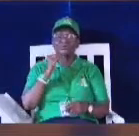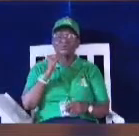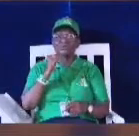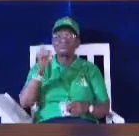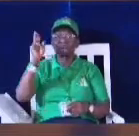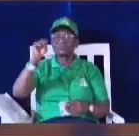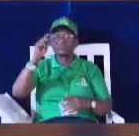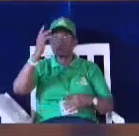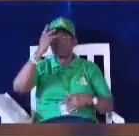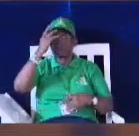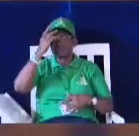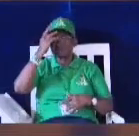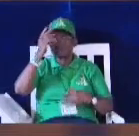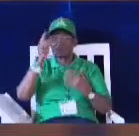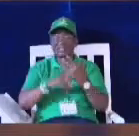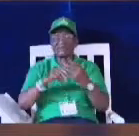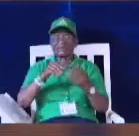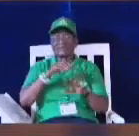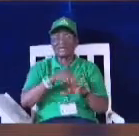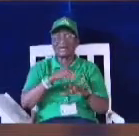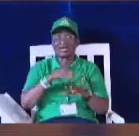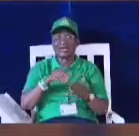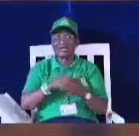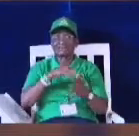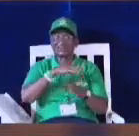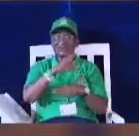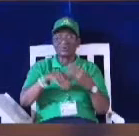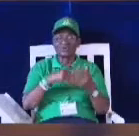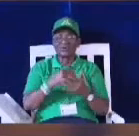No sickness at all.